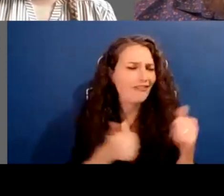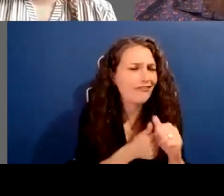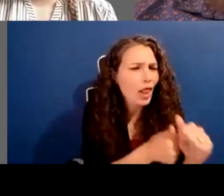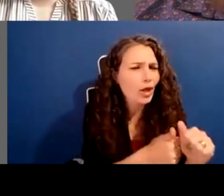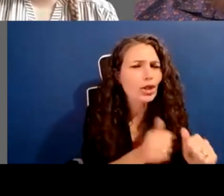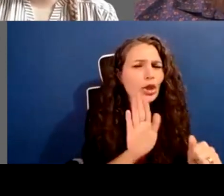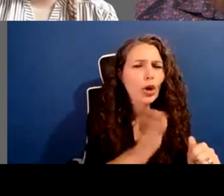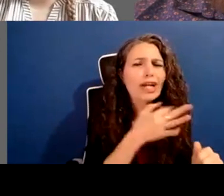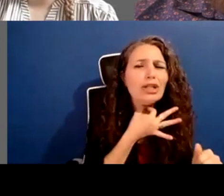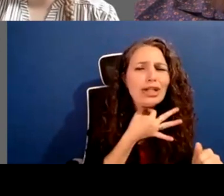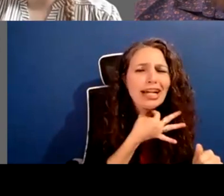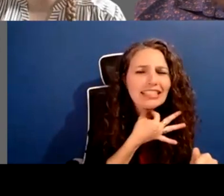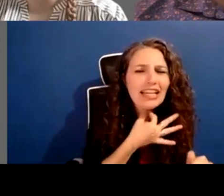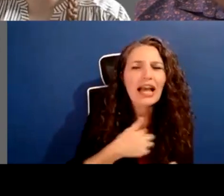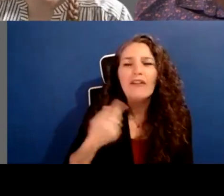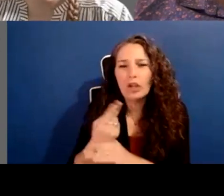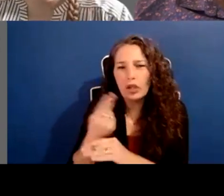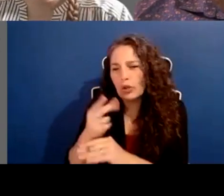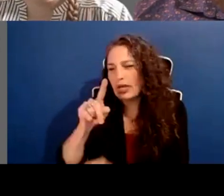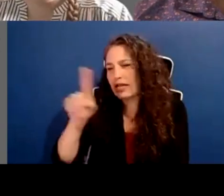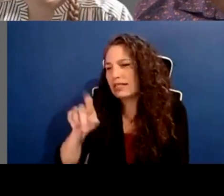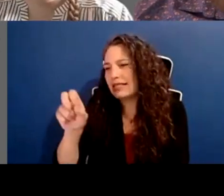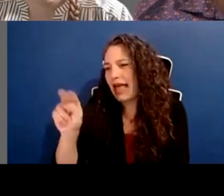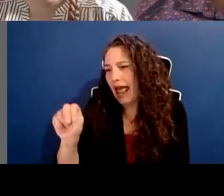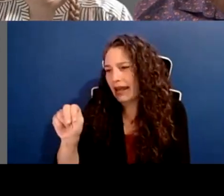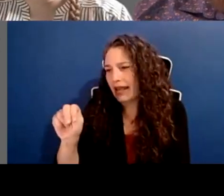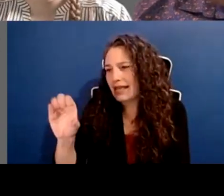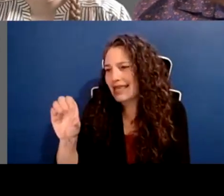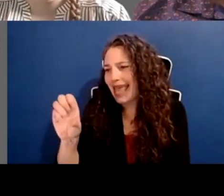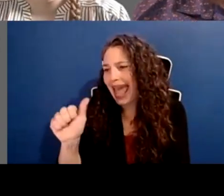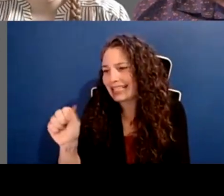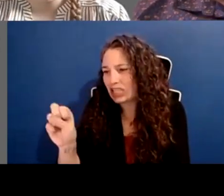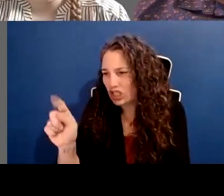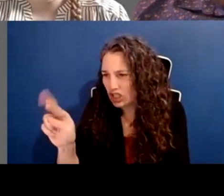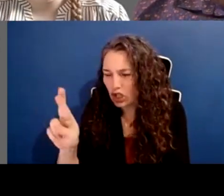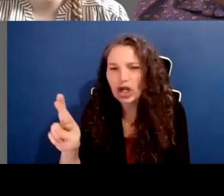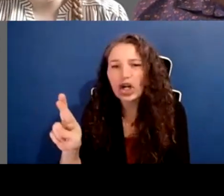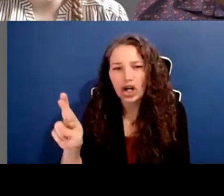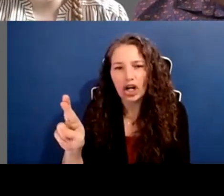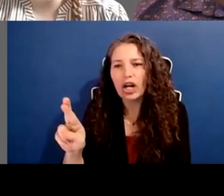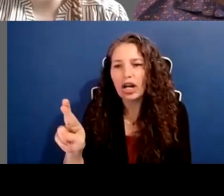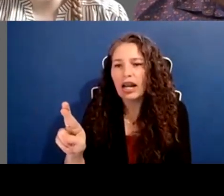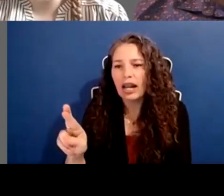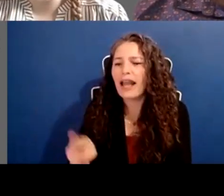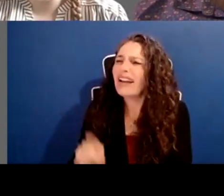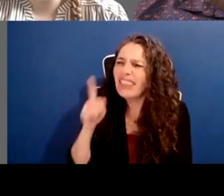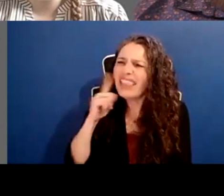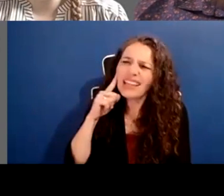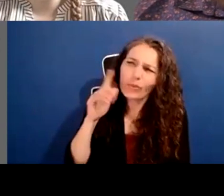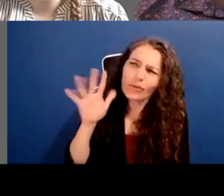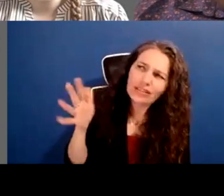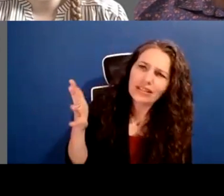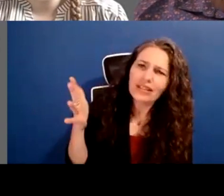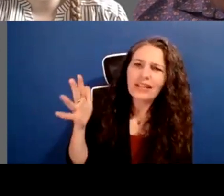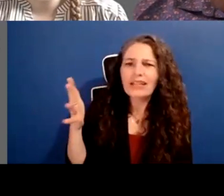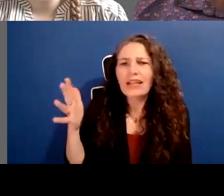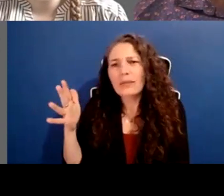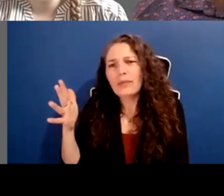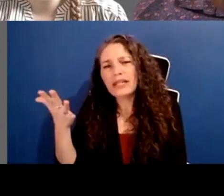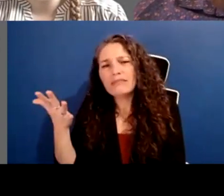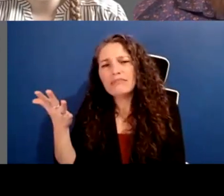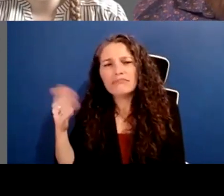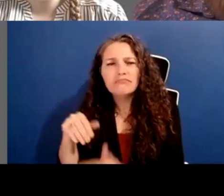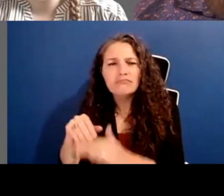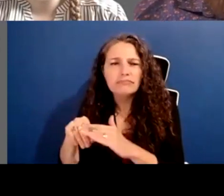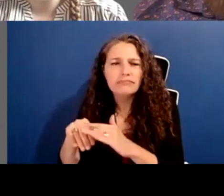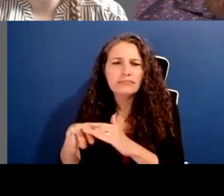I think, yeah, to Noah's point, like it was fairly accessible, not accessible necessarily in the disability sense, but in the like